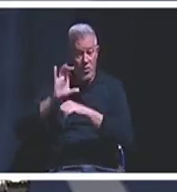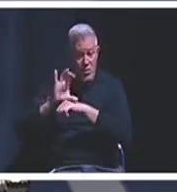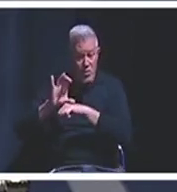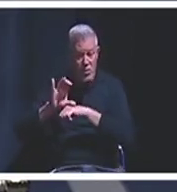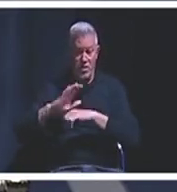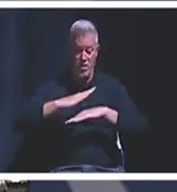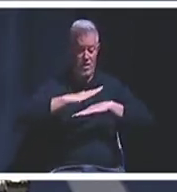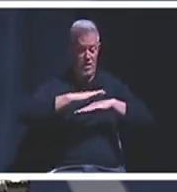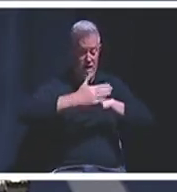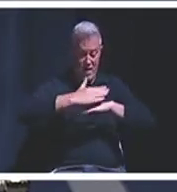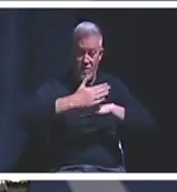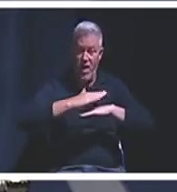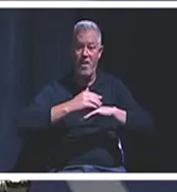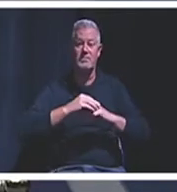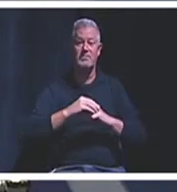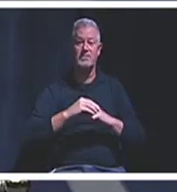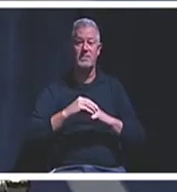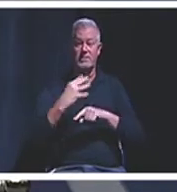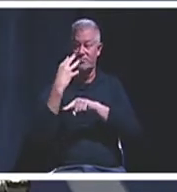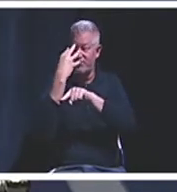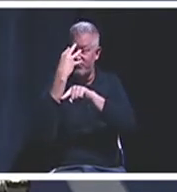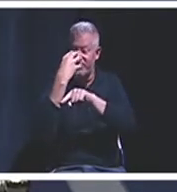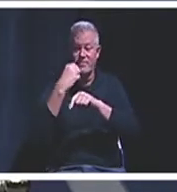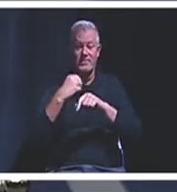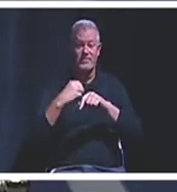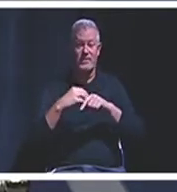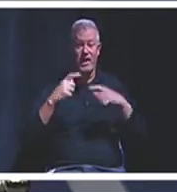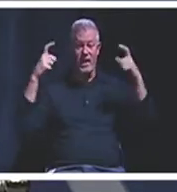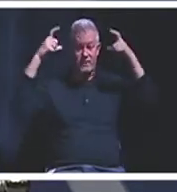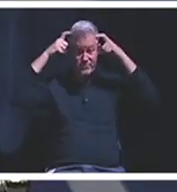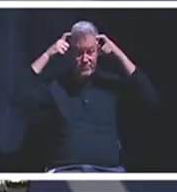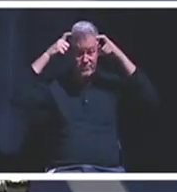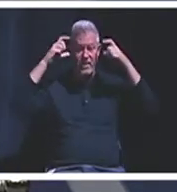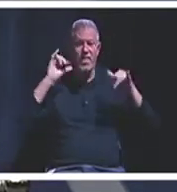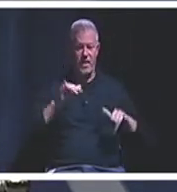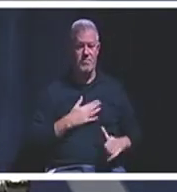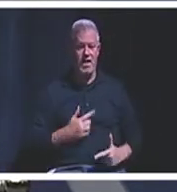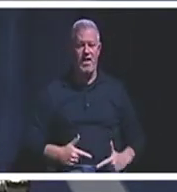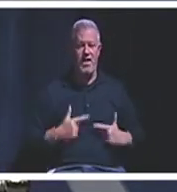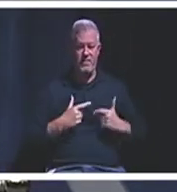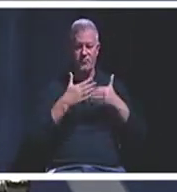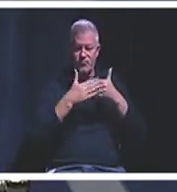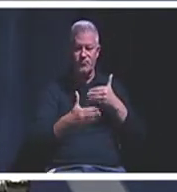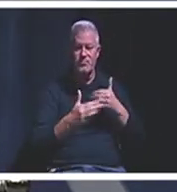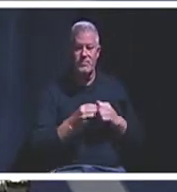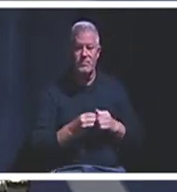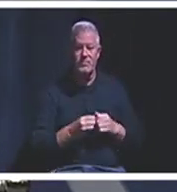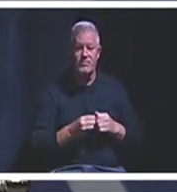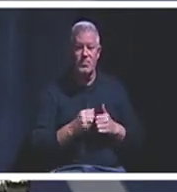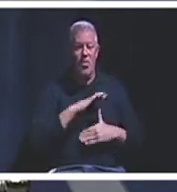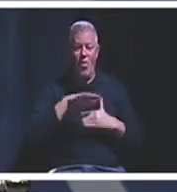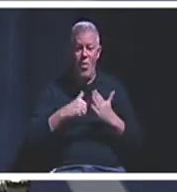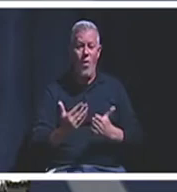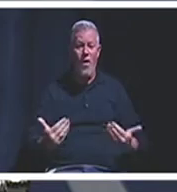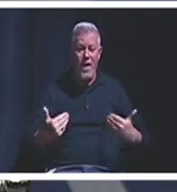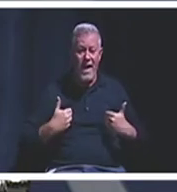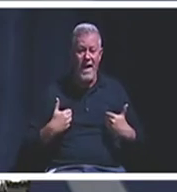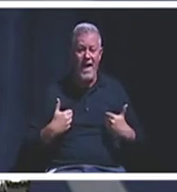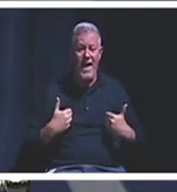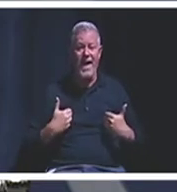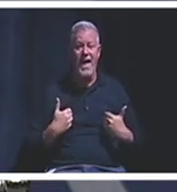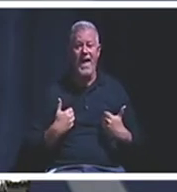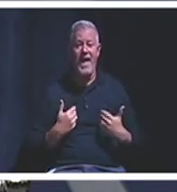laptops, tablets, webcams, and headsets were our lives. We all had our own